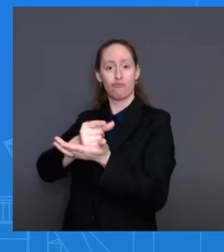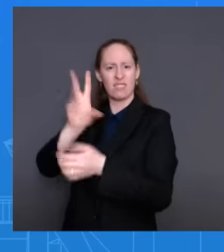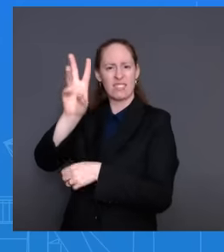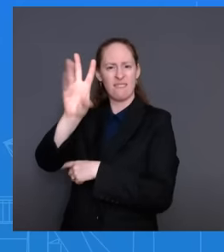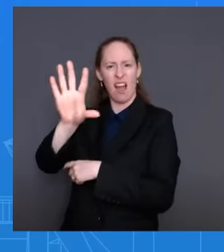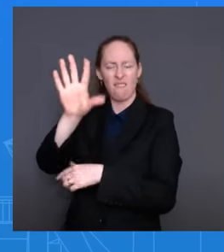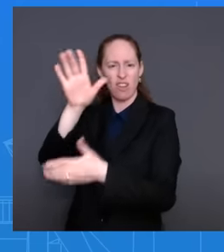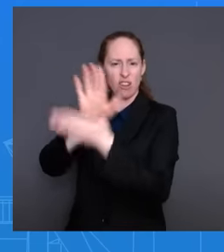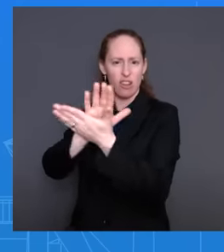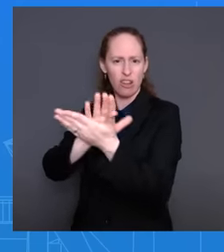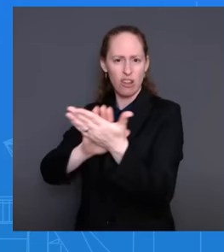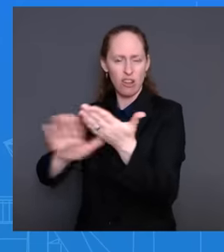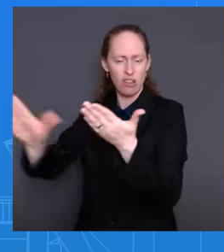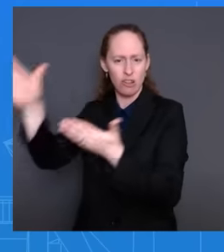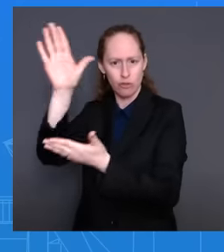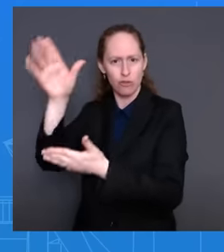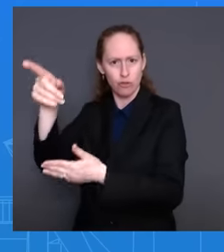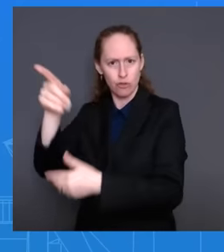Naval Academy in